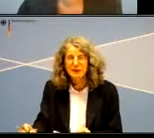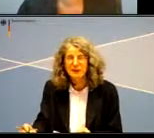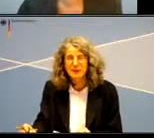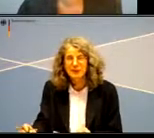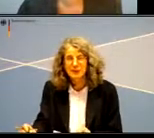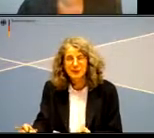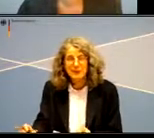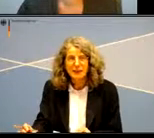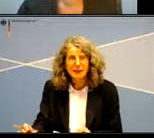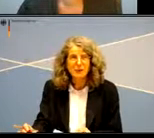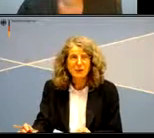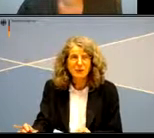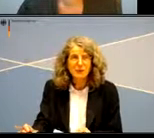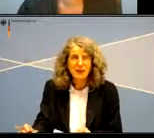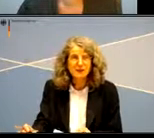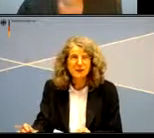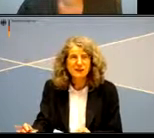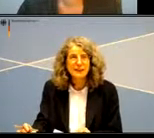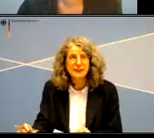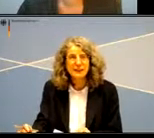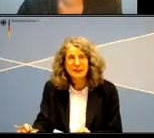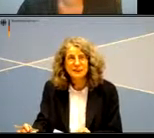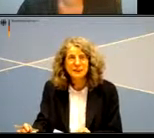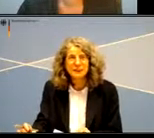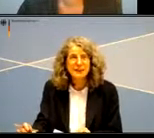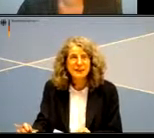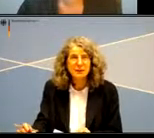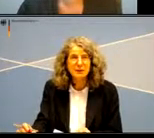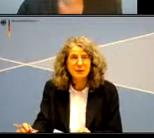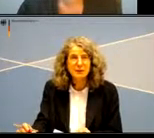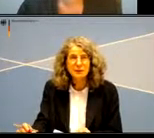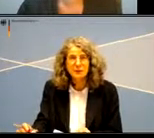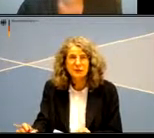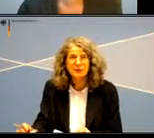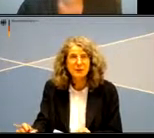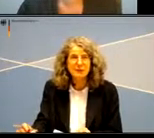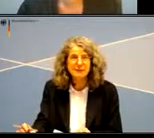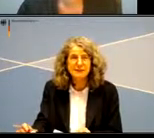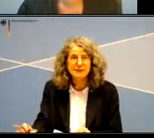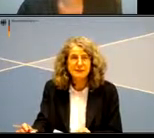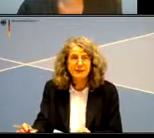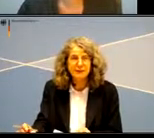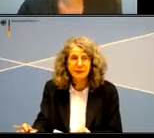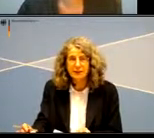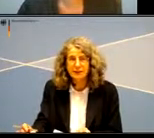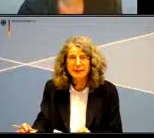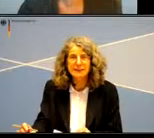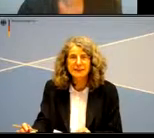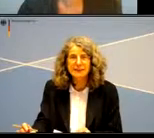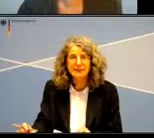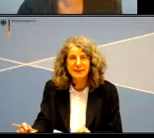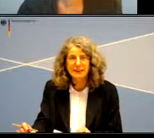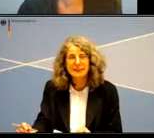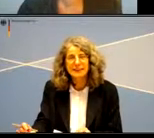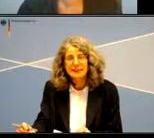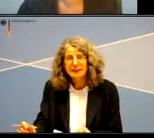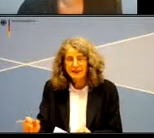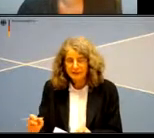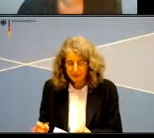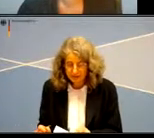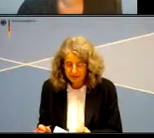moderators, our co-chairs of the Customer Retail Market Working Group, that is Natalie McCoy and Jana